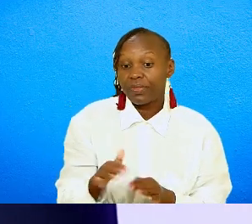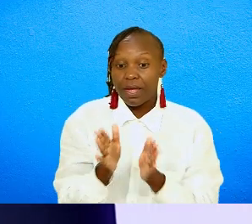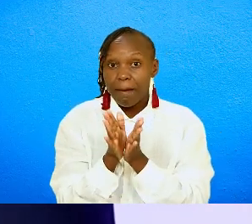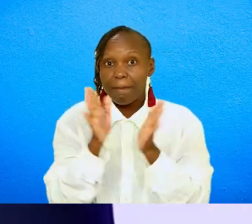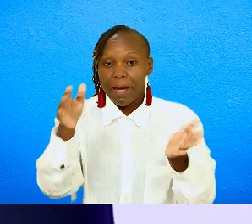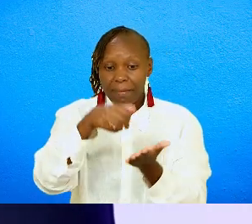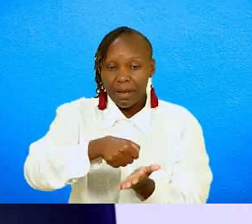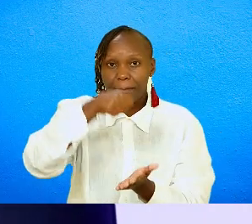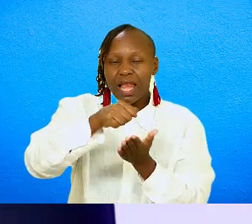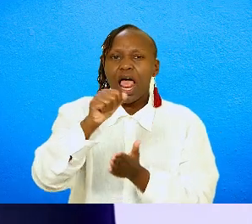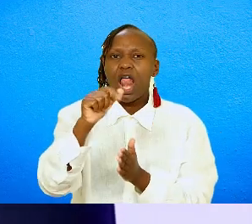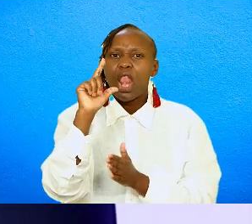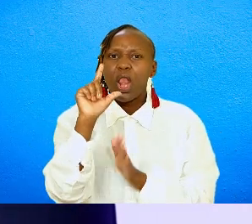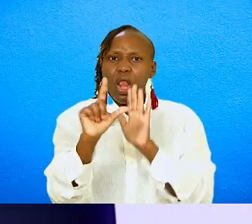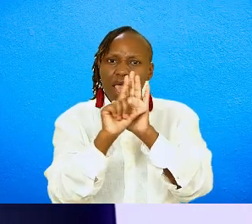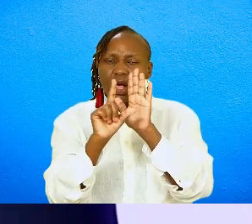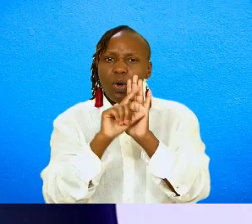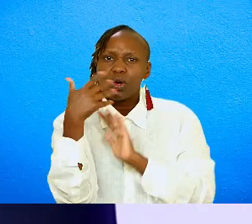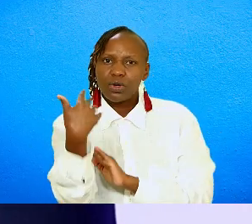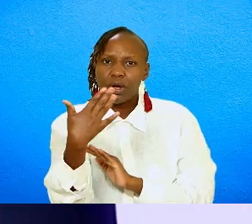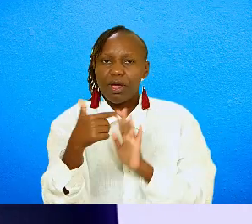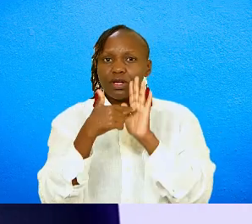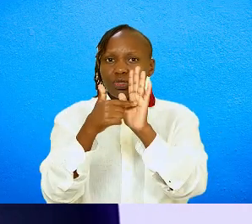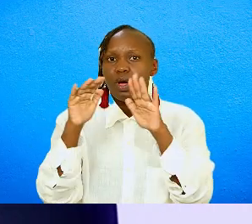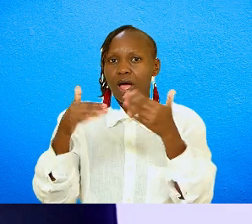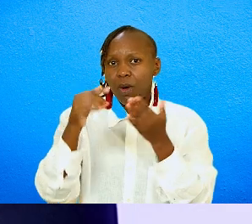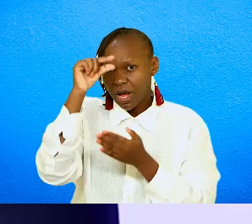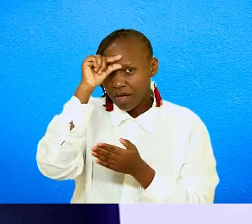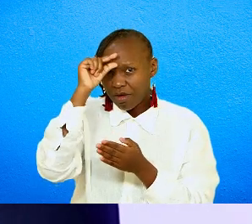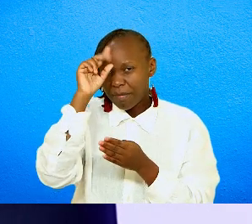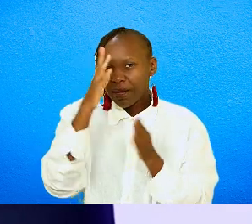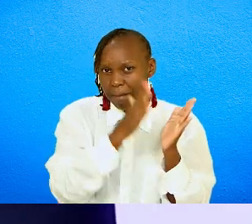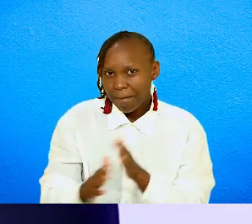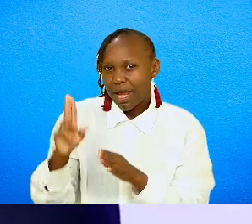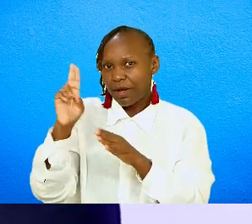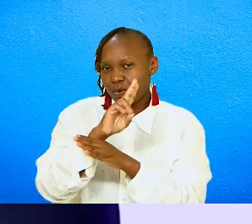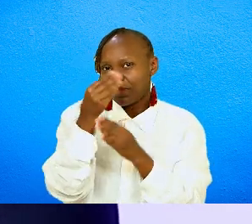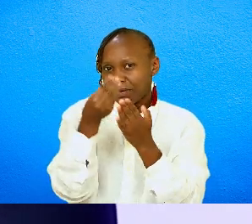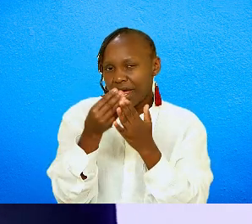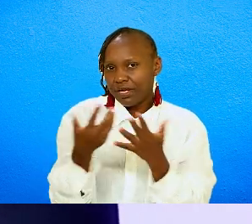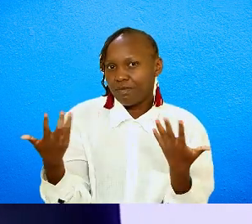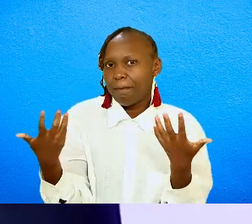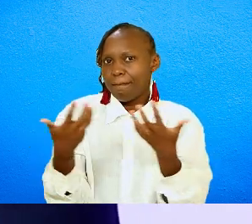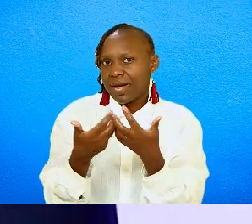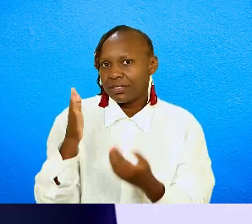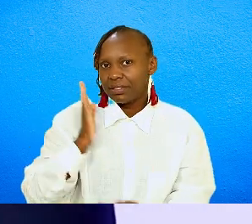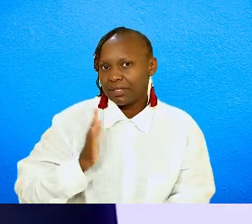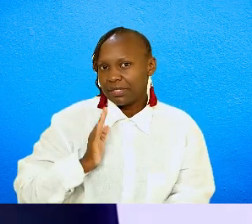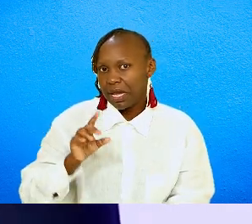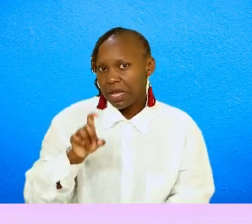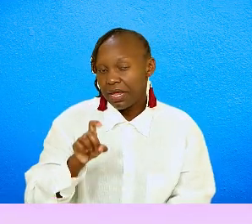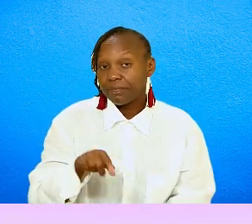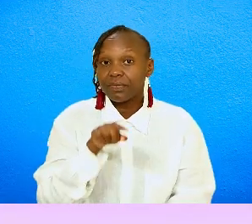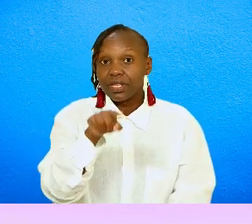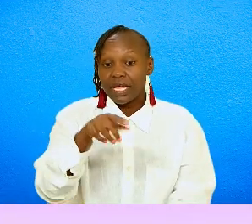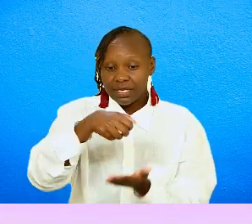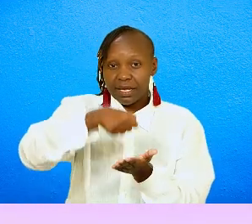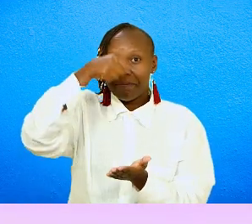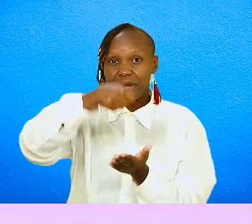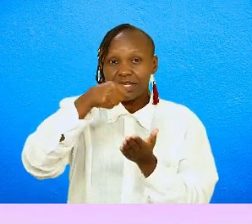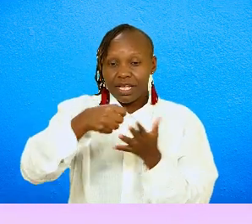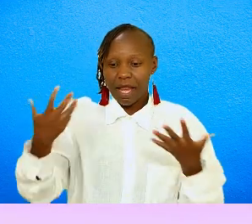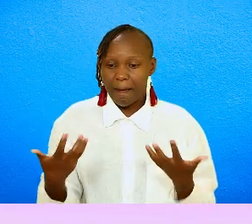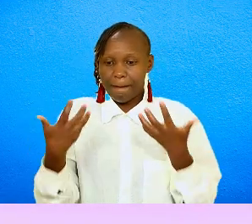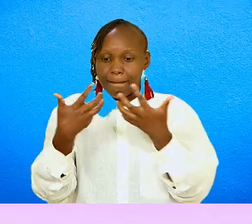is a legal document showing how the government plans to spend money to meet citizen needs. These budgets are meant to reflect